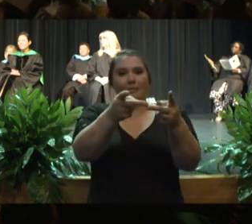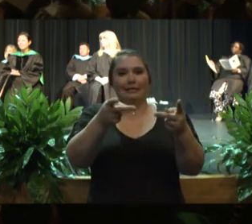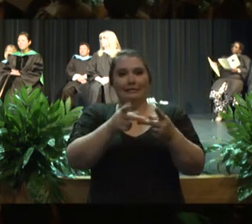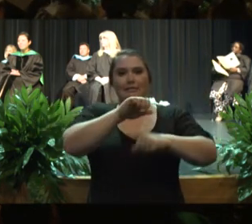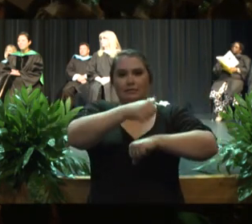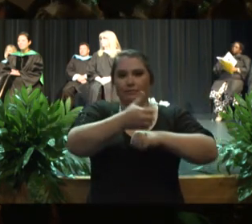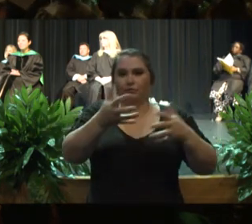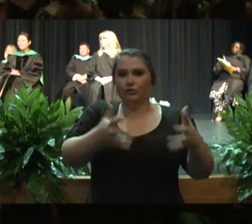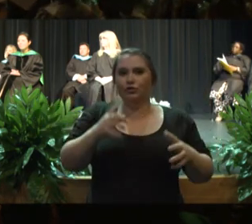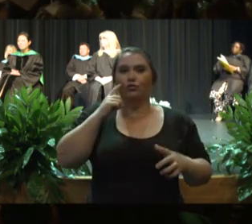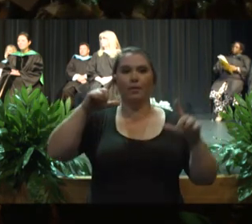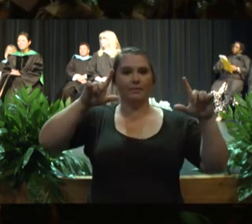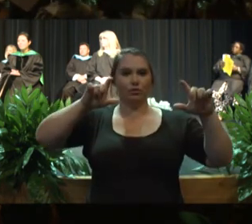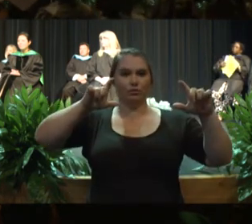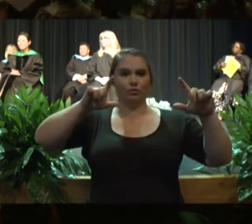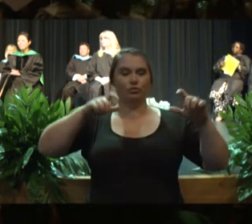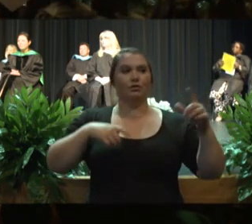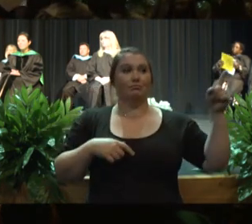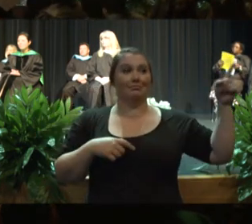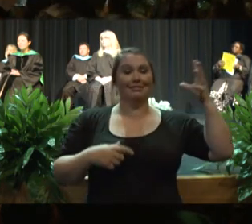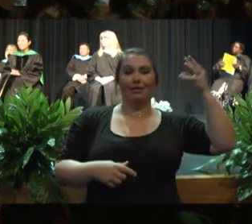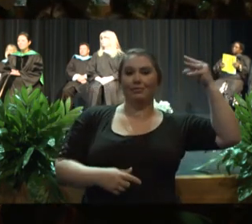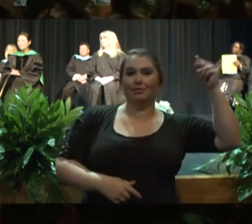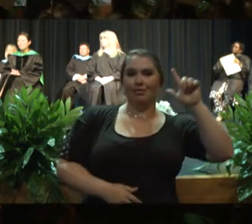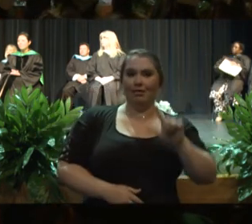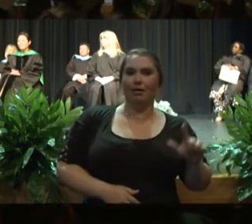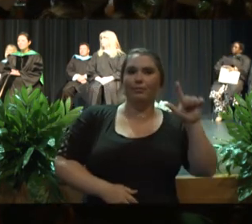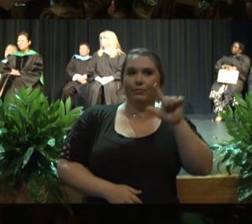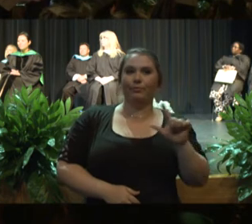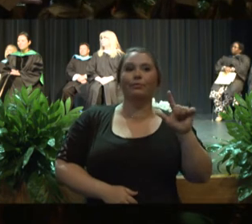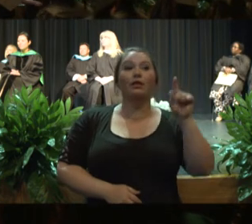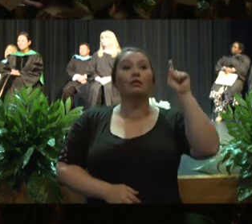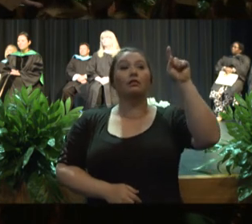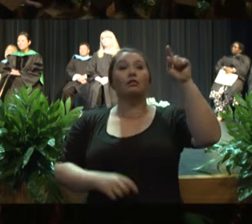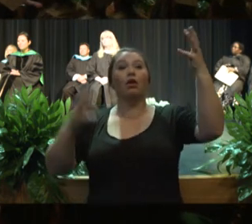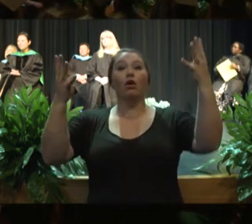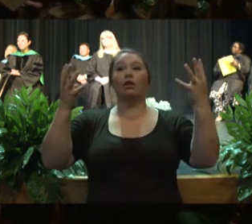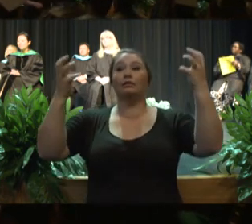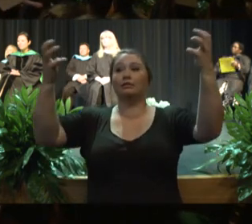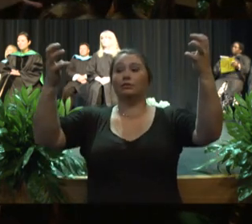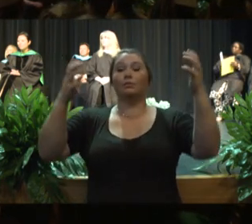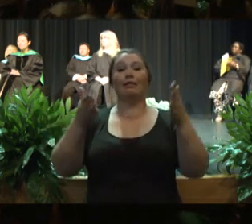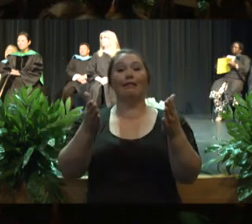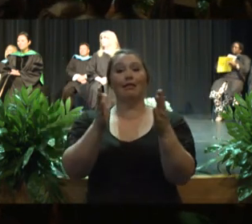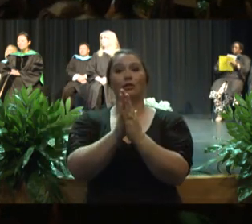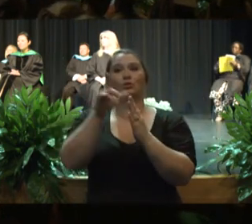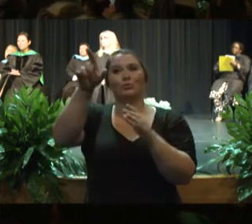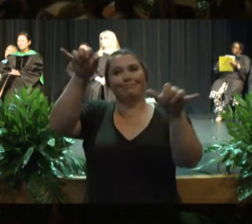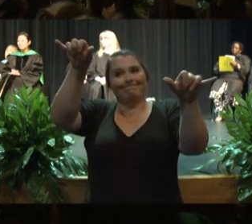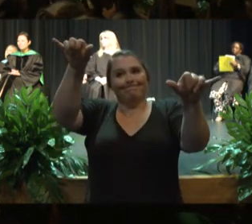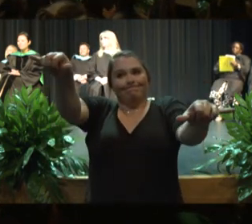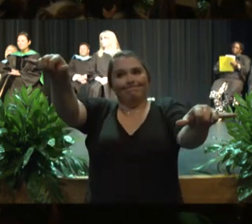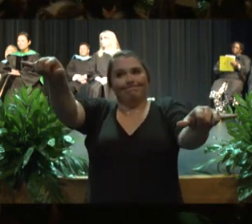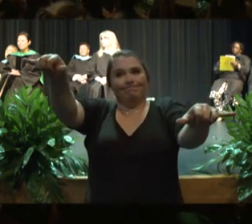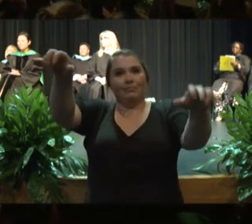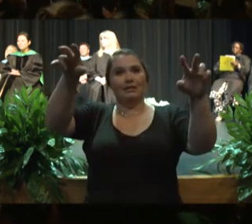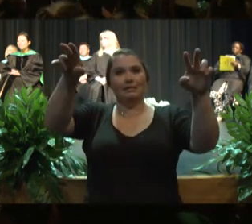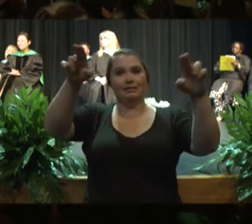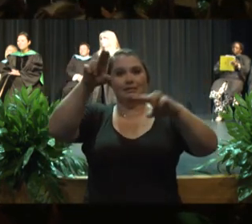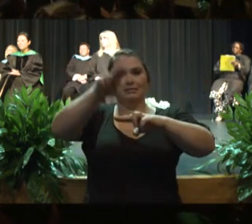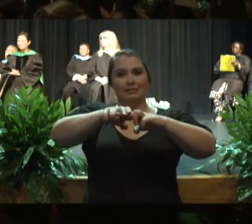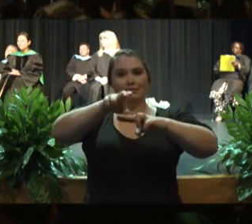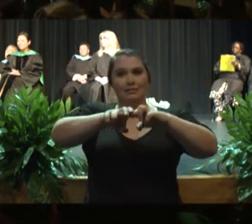designated areas in the lobby and out on the front lawn. Audience, we ask that you please remain